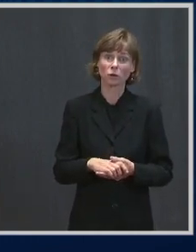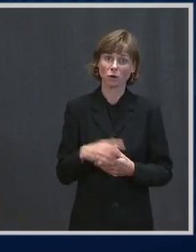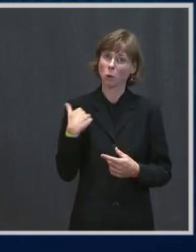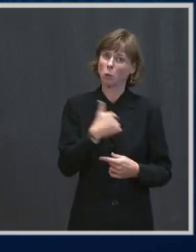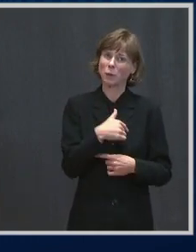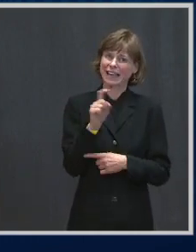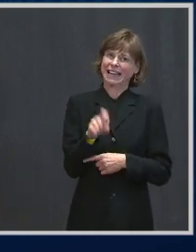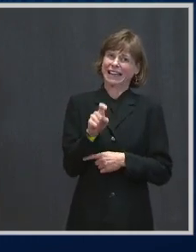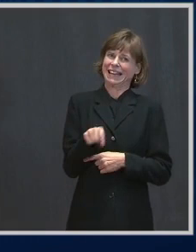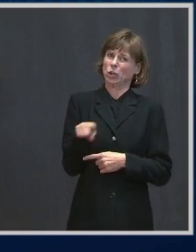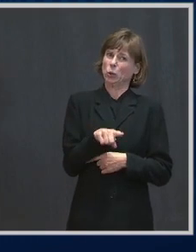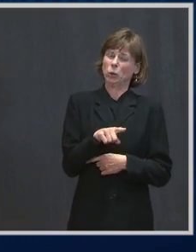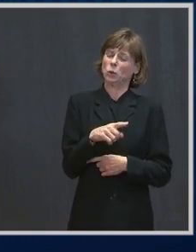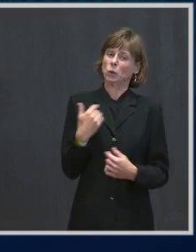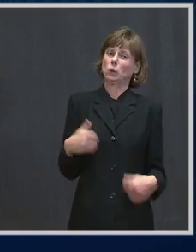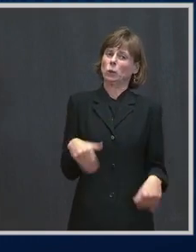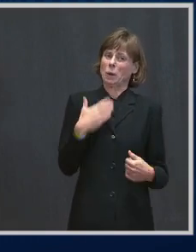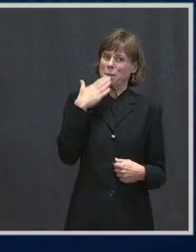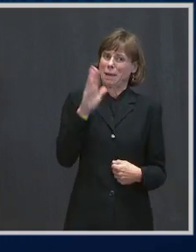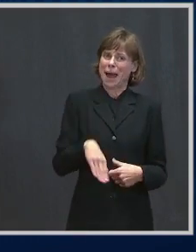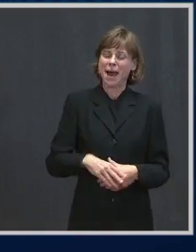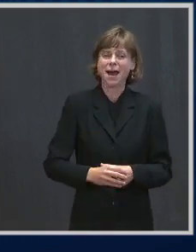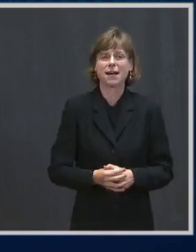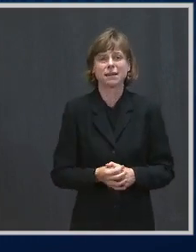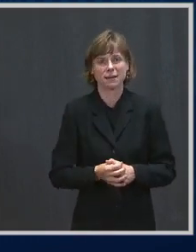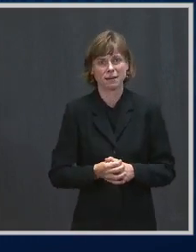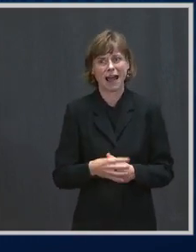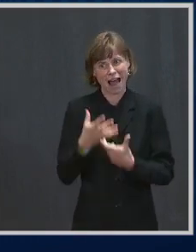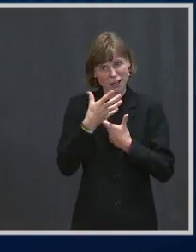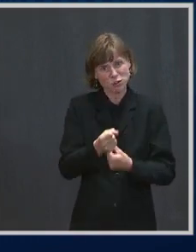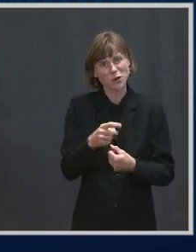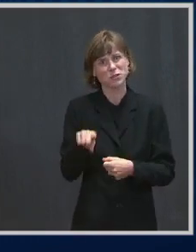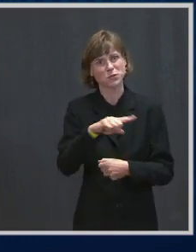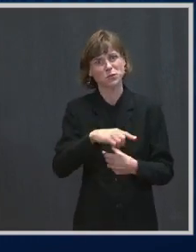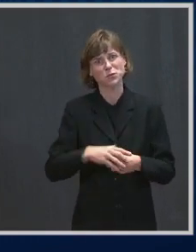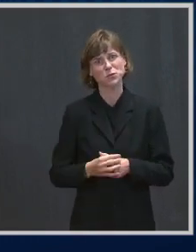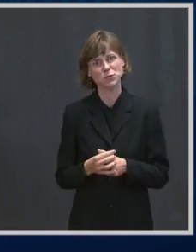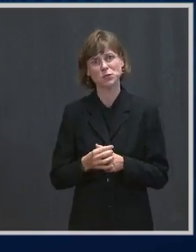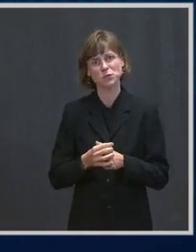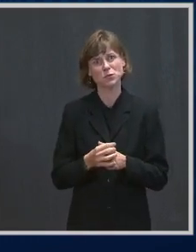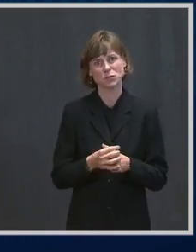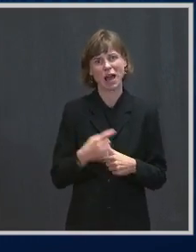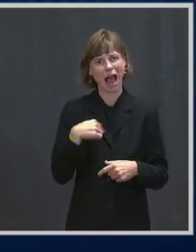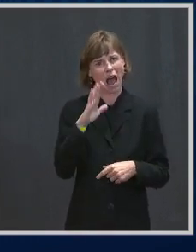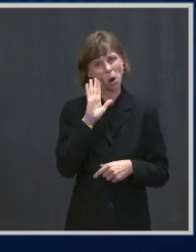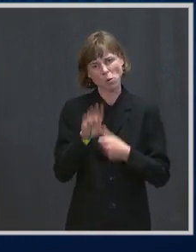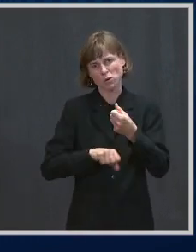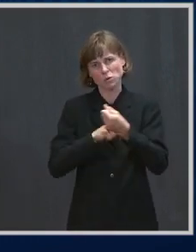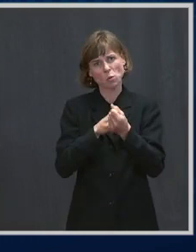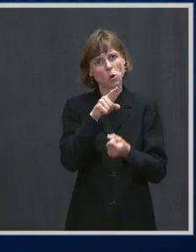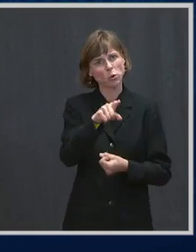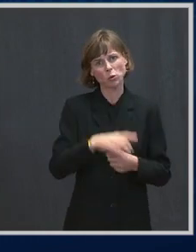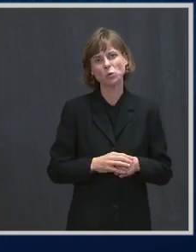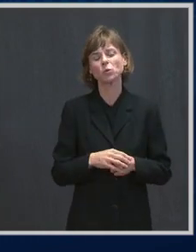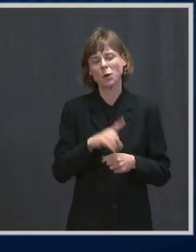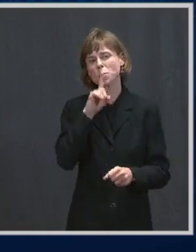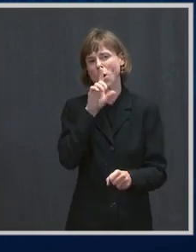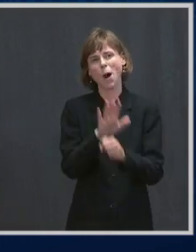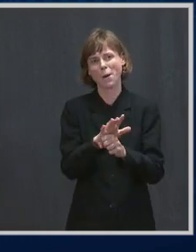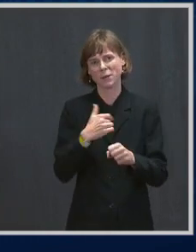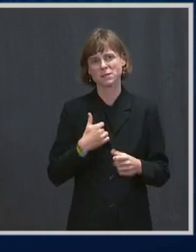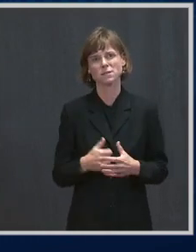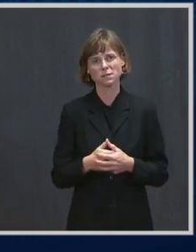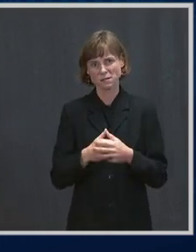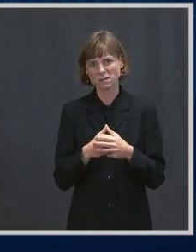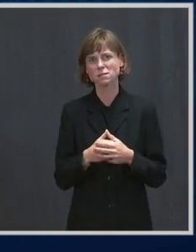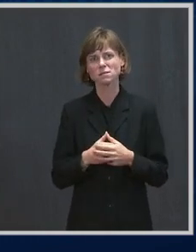you badly. I trust you. And I'm going to have your back, that I promise you,